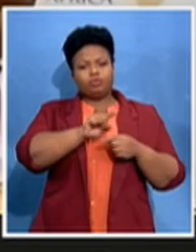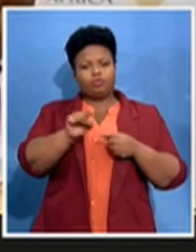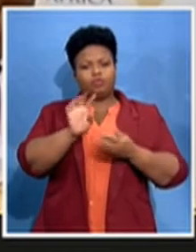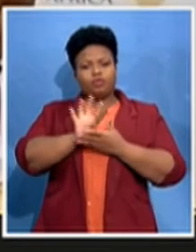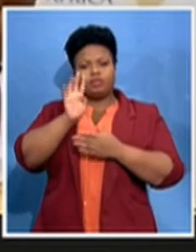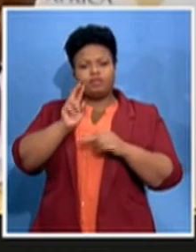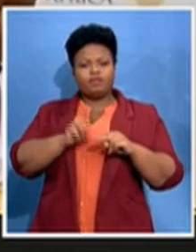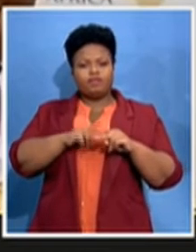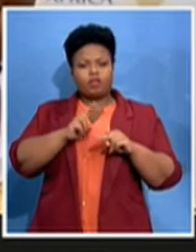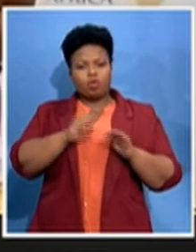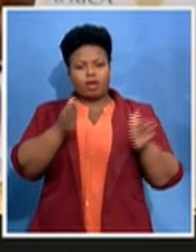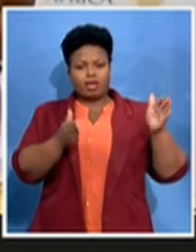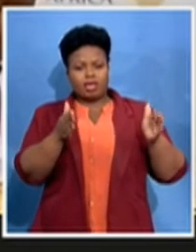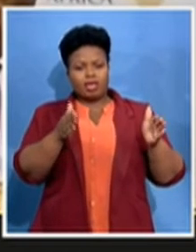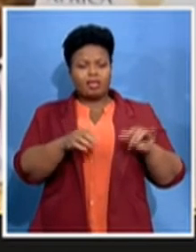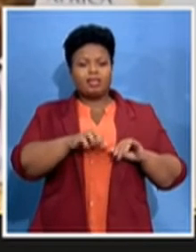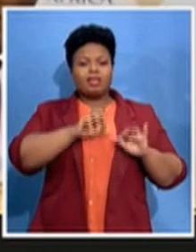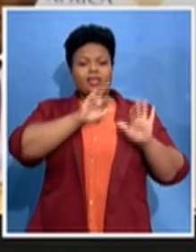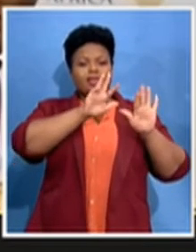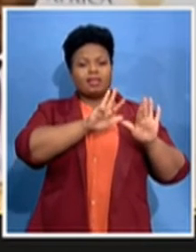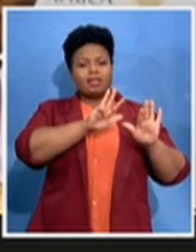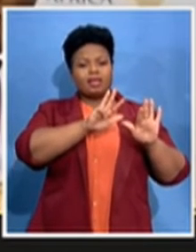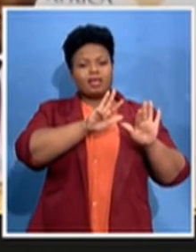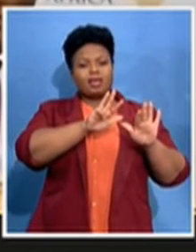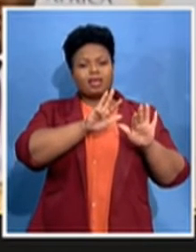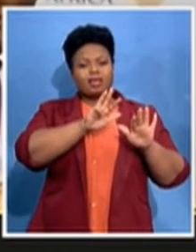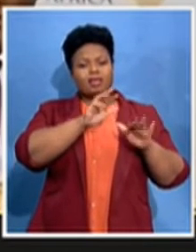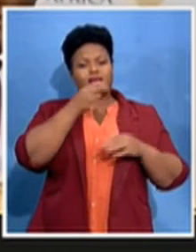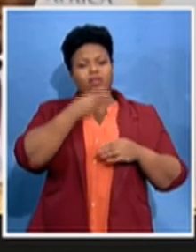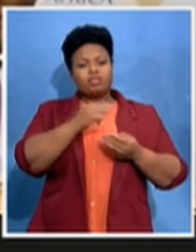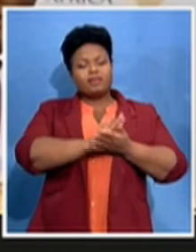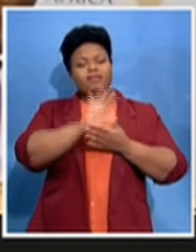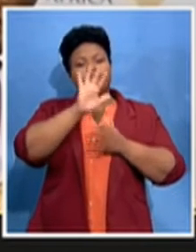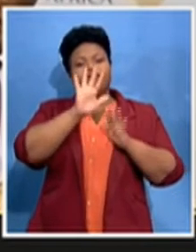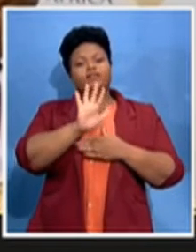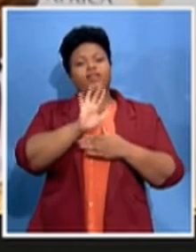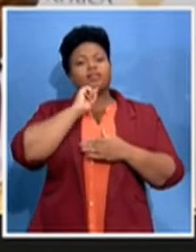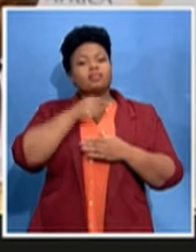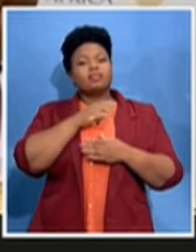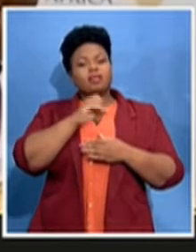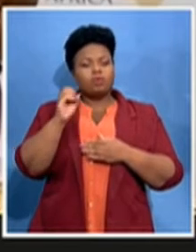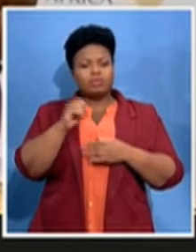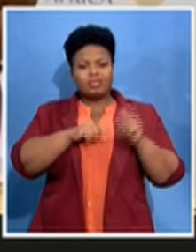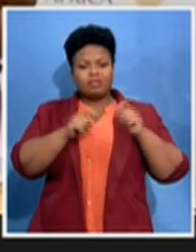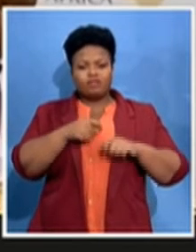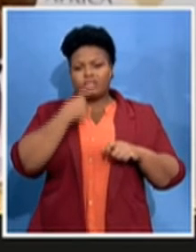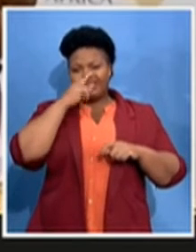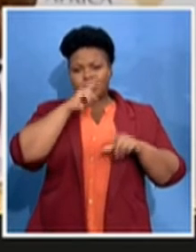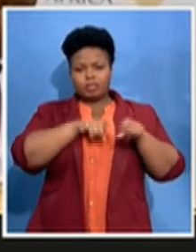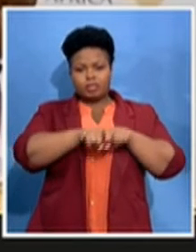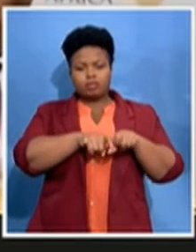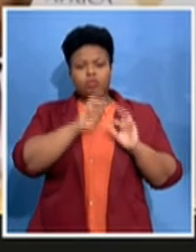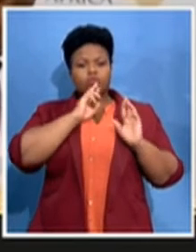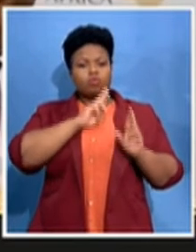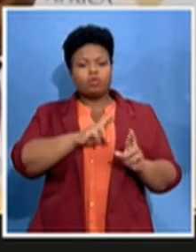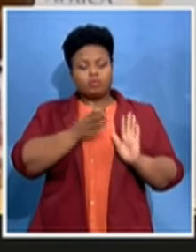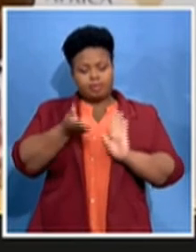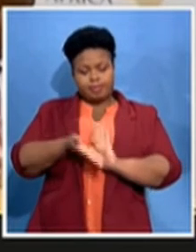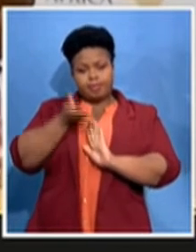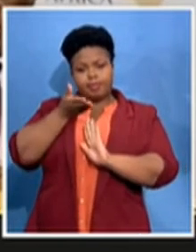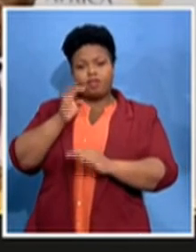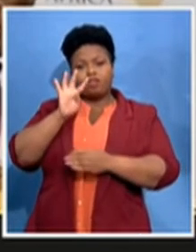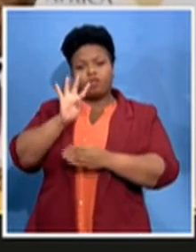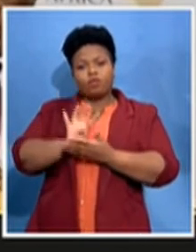915,000 new tests were reported, and this represents a 14% increase in compared to the previous